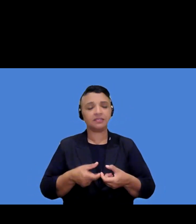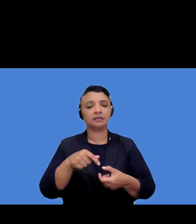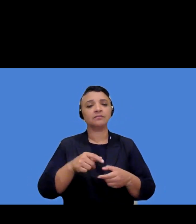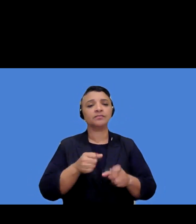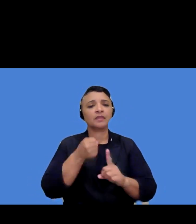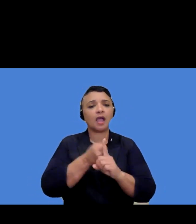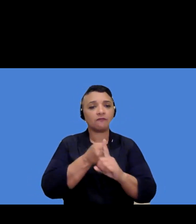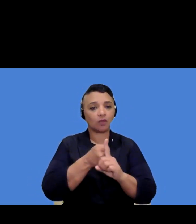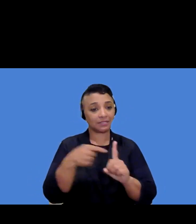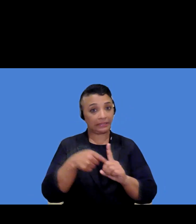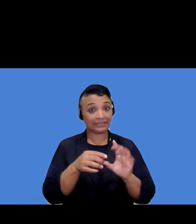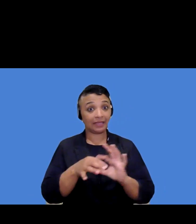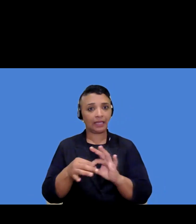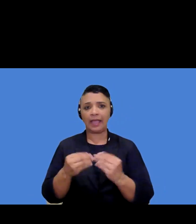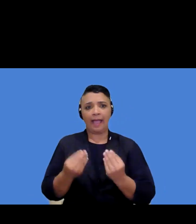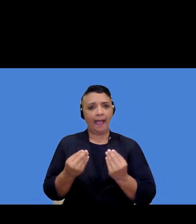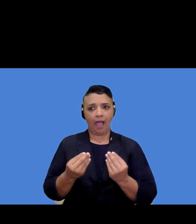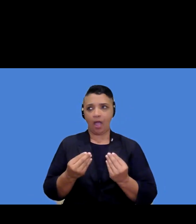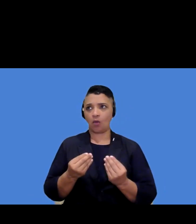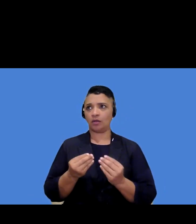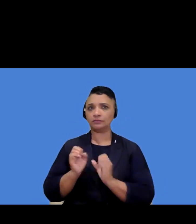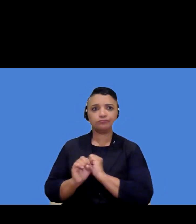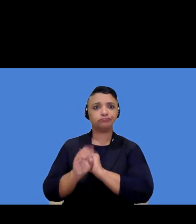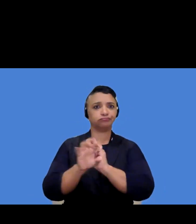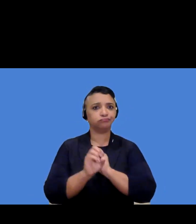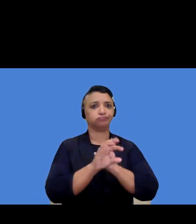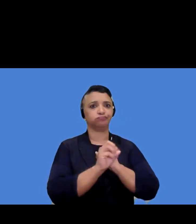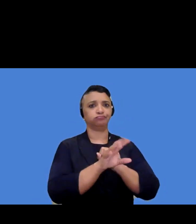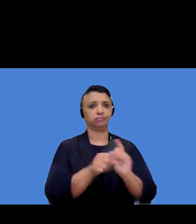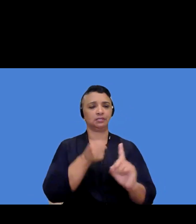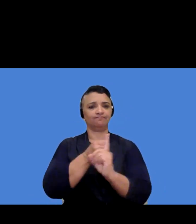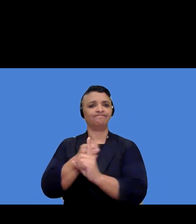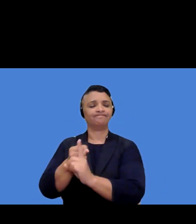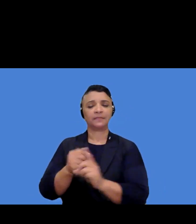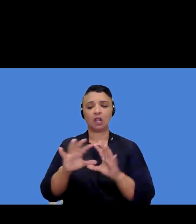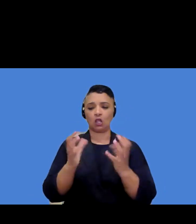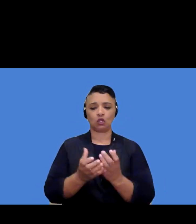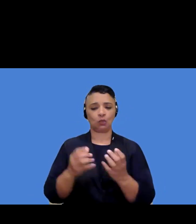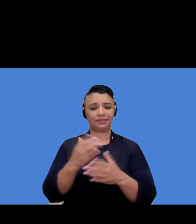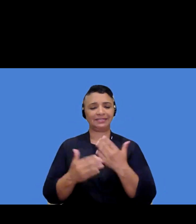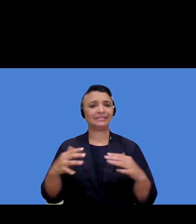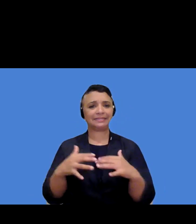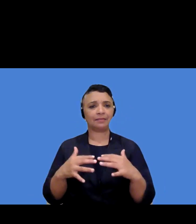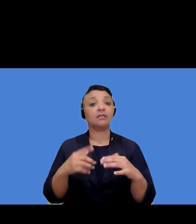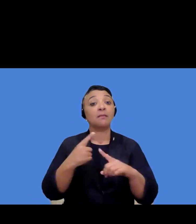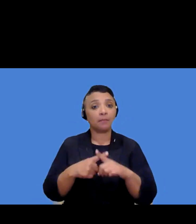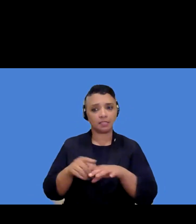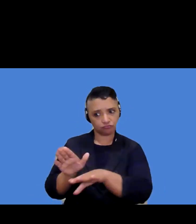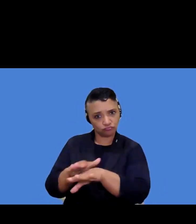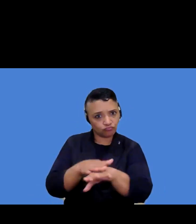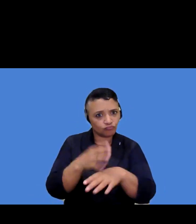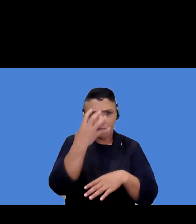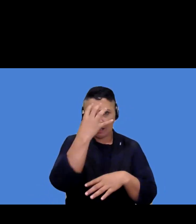Global Disability Summit and that can be used to advocate for governments to be engaged in the Global Disability